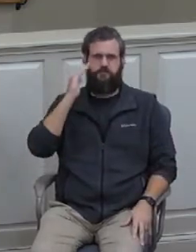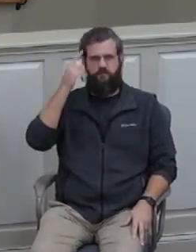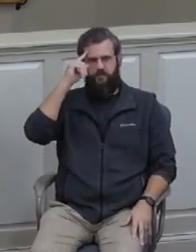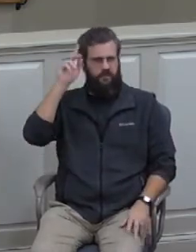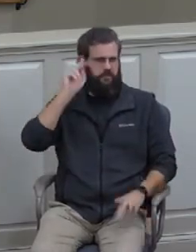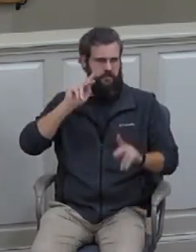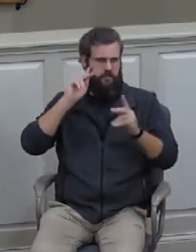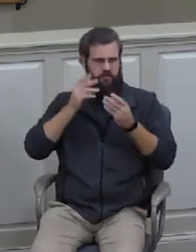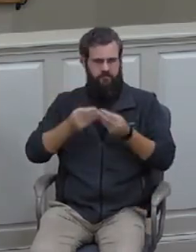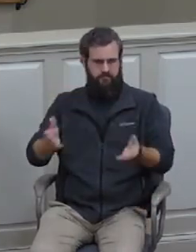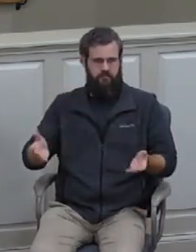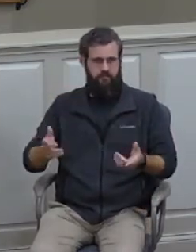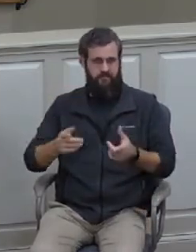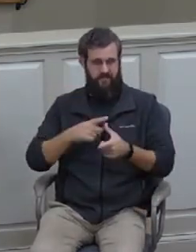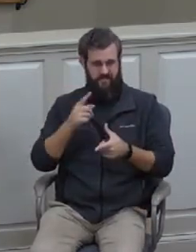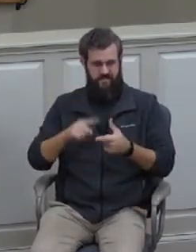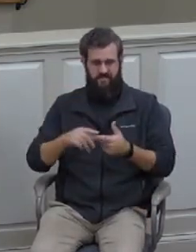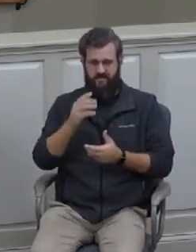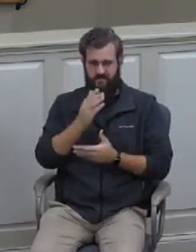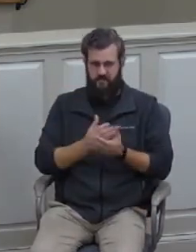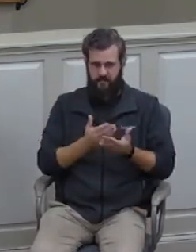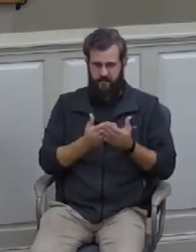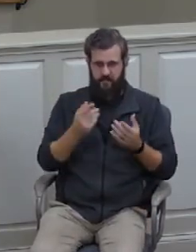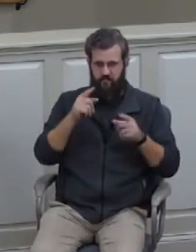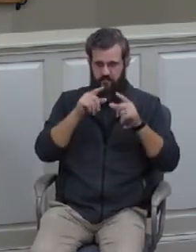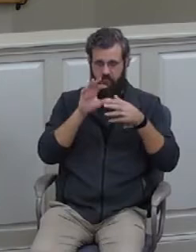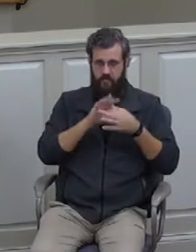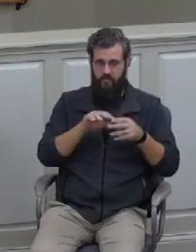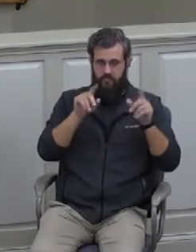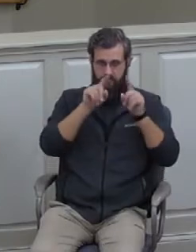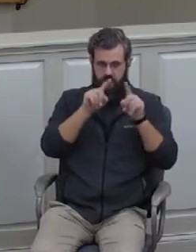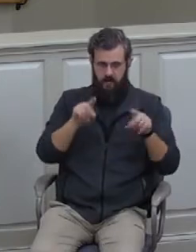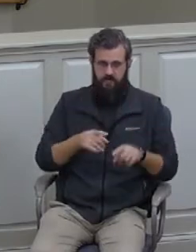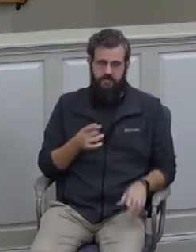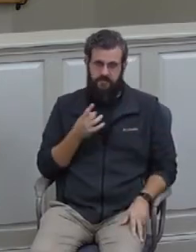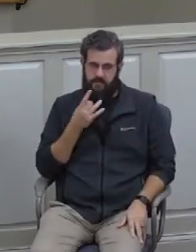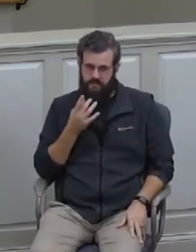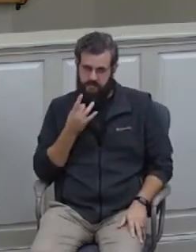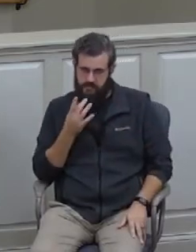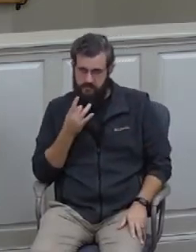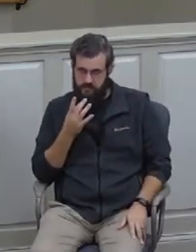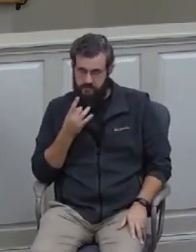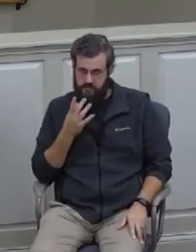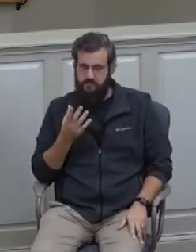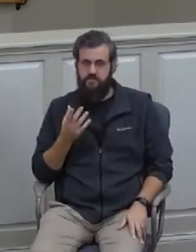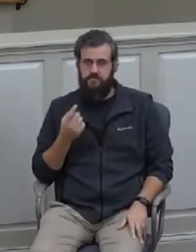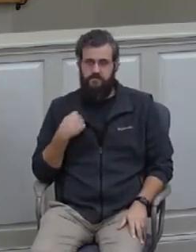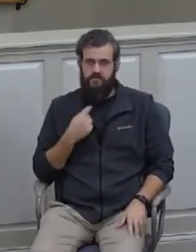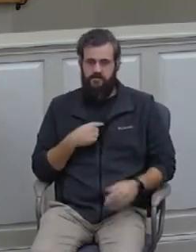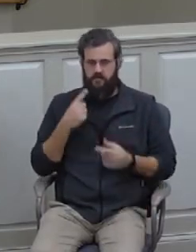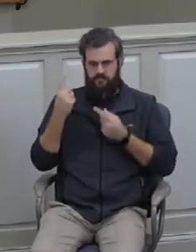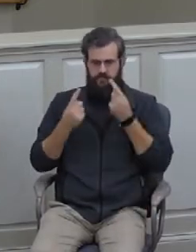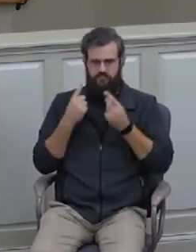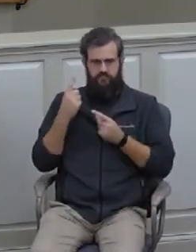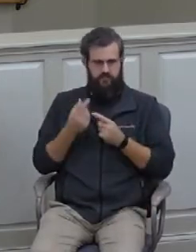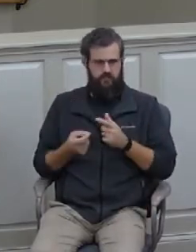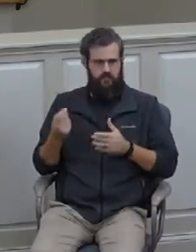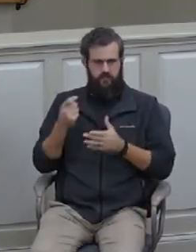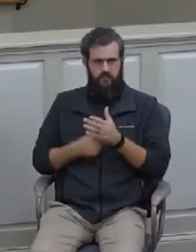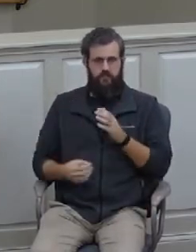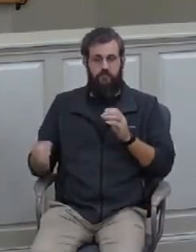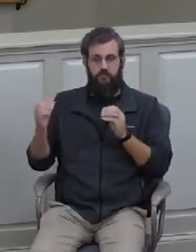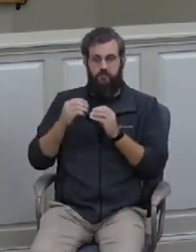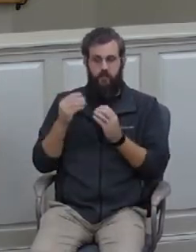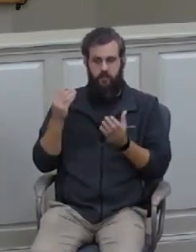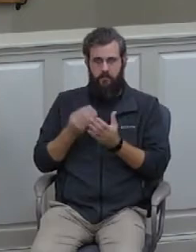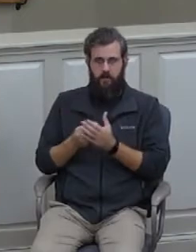So that, and then some things for signage, some things for lighting, are things that we're looking at that might cost a little bit more money, but are still